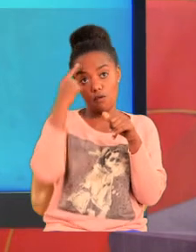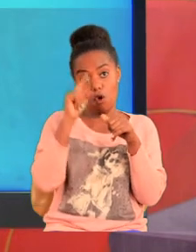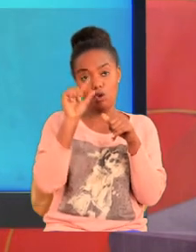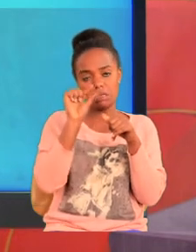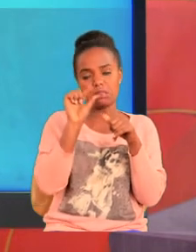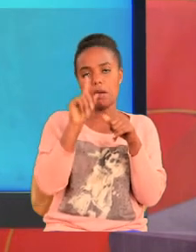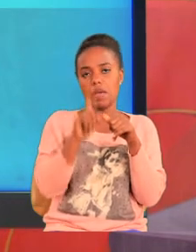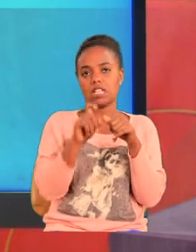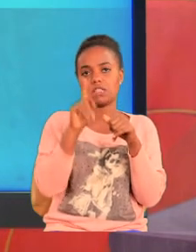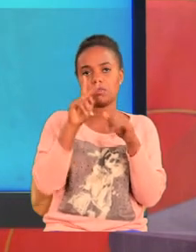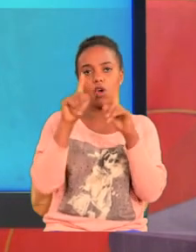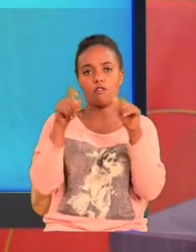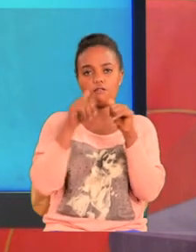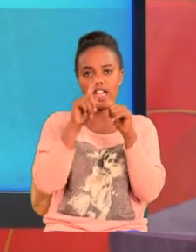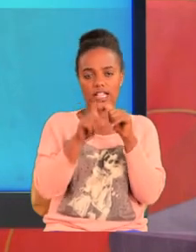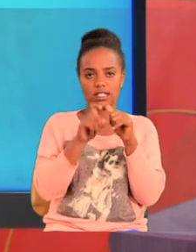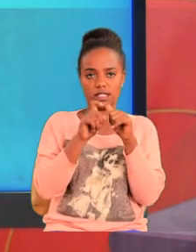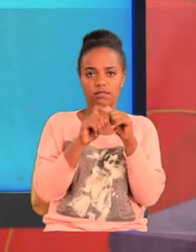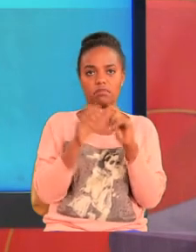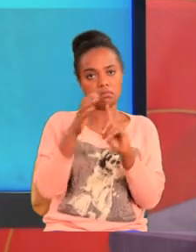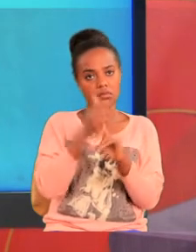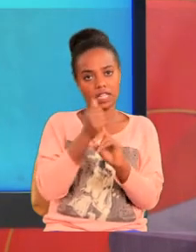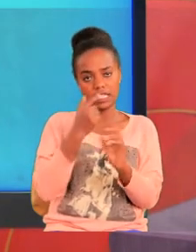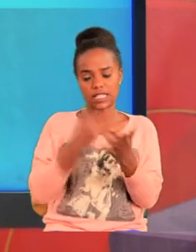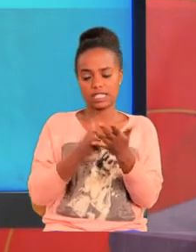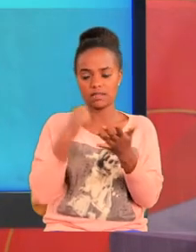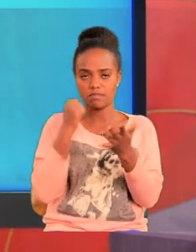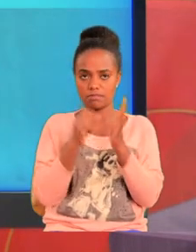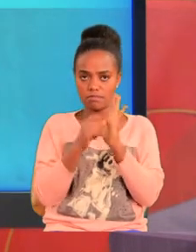x. And take this one.